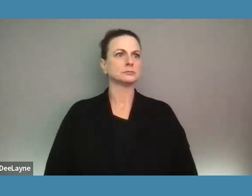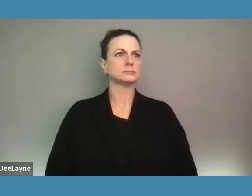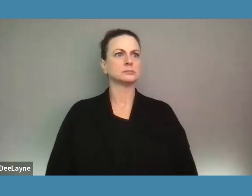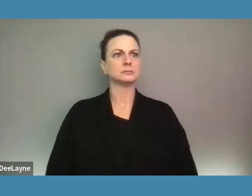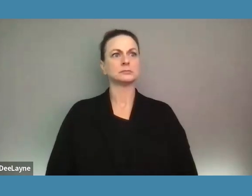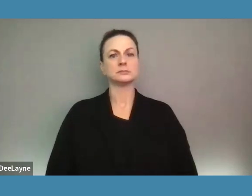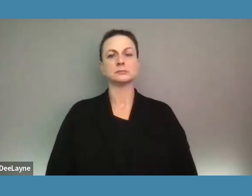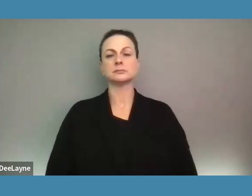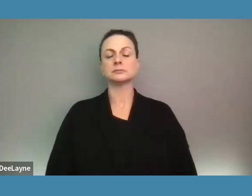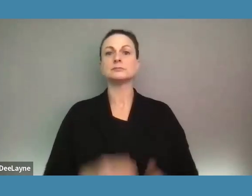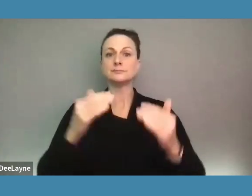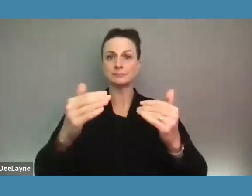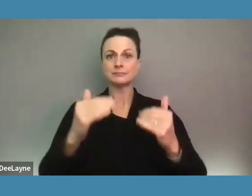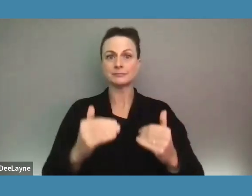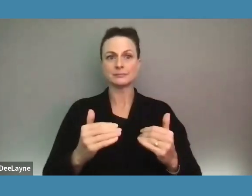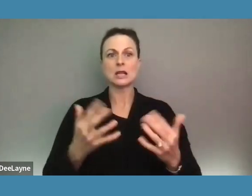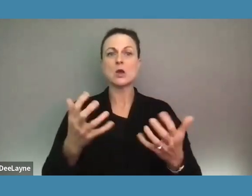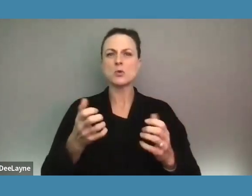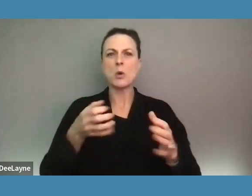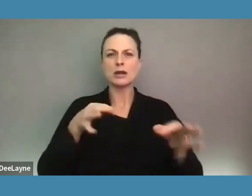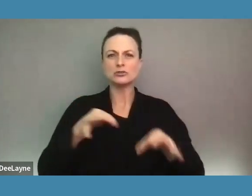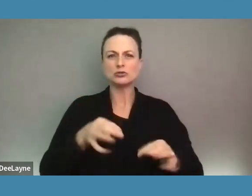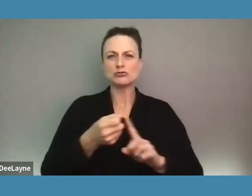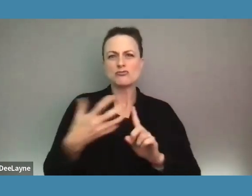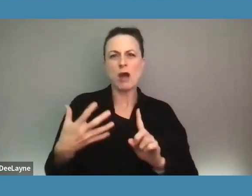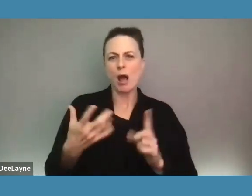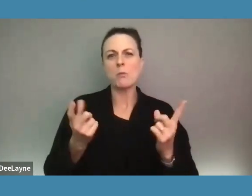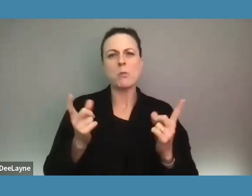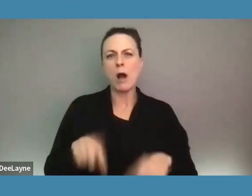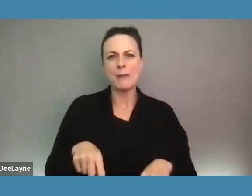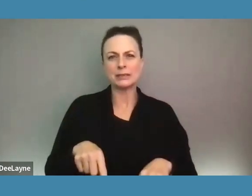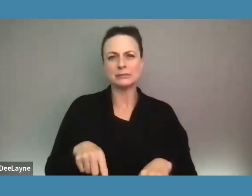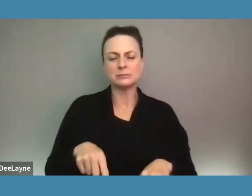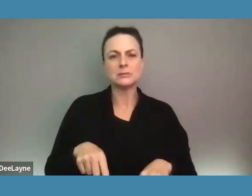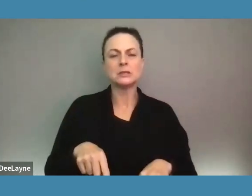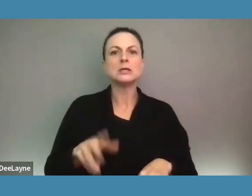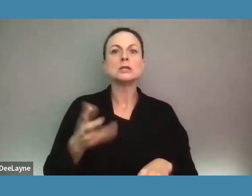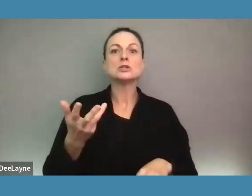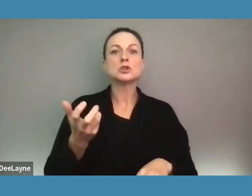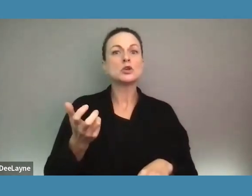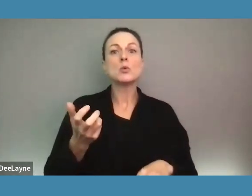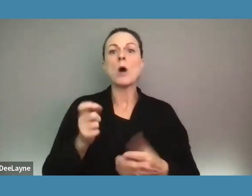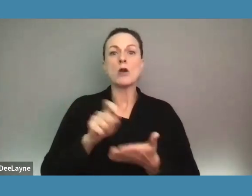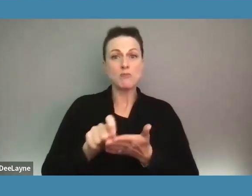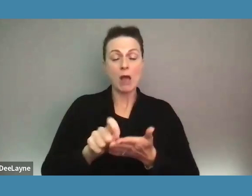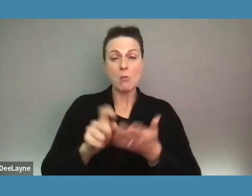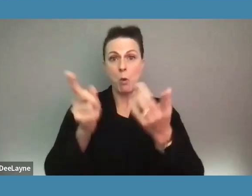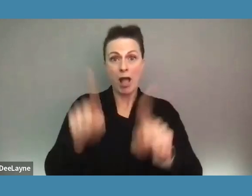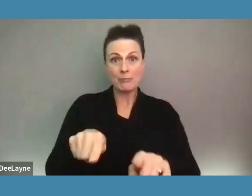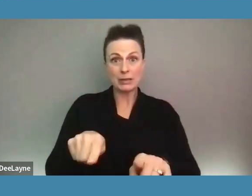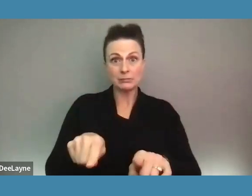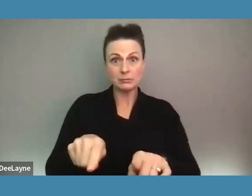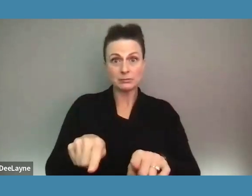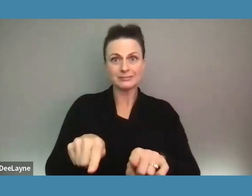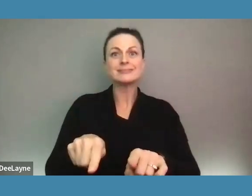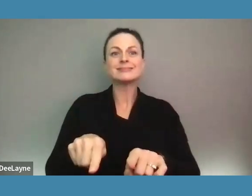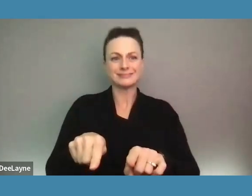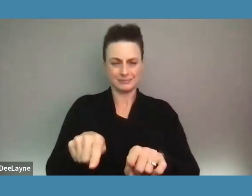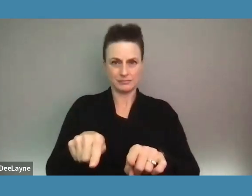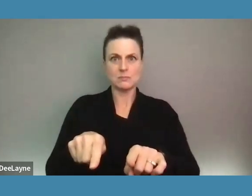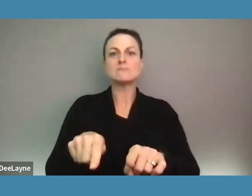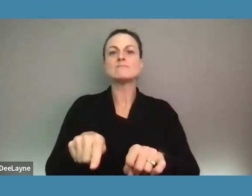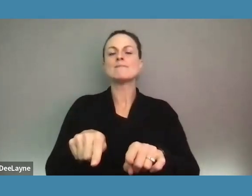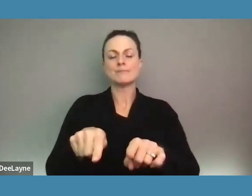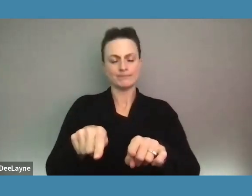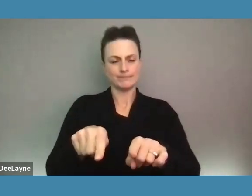So next you want to describe what happened to you. So you want to write what happened at